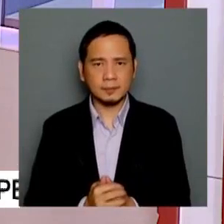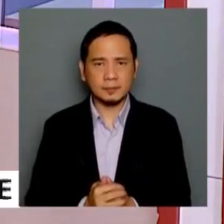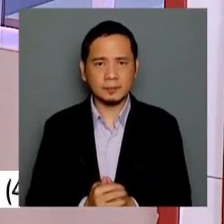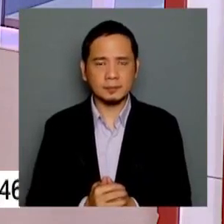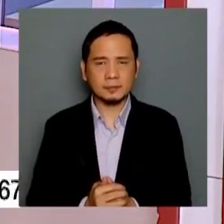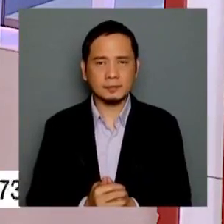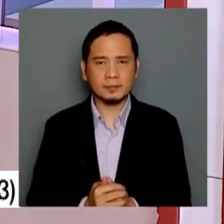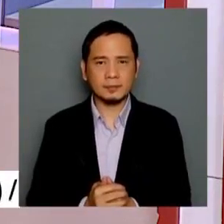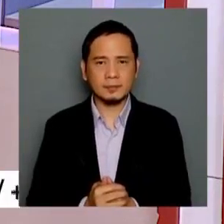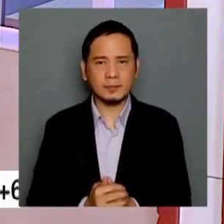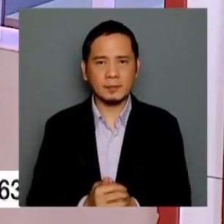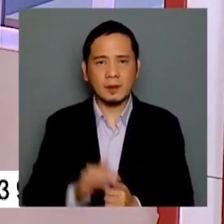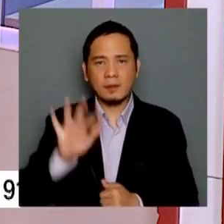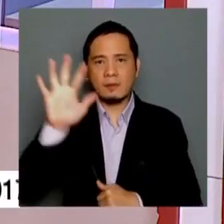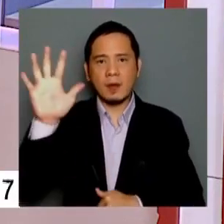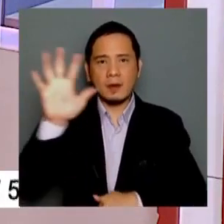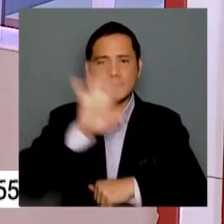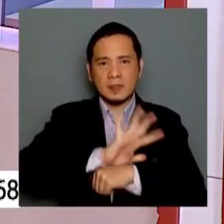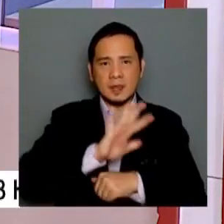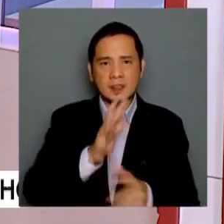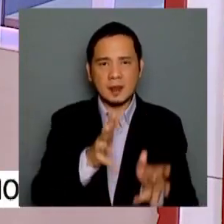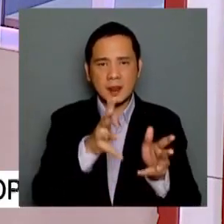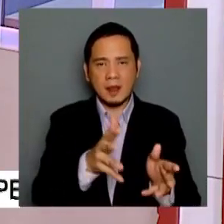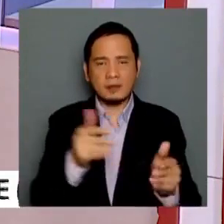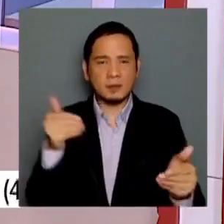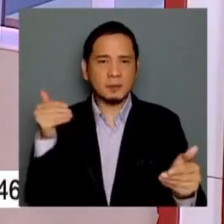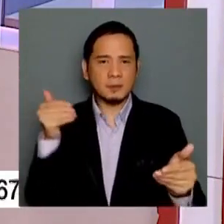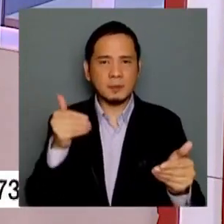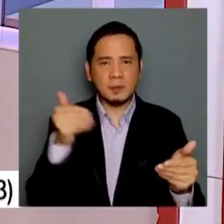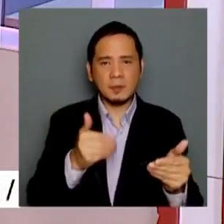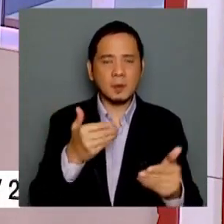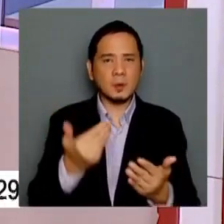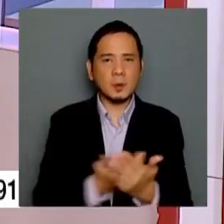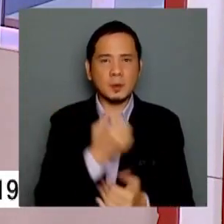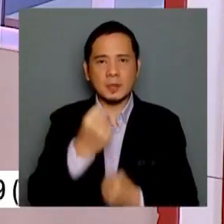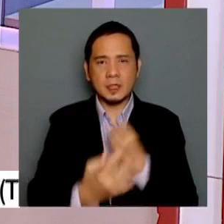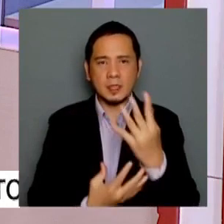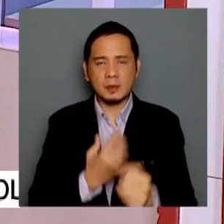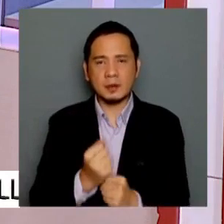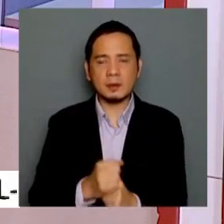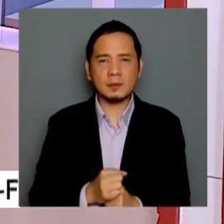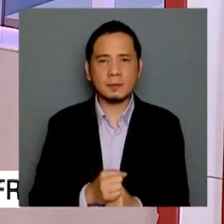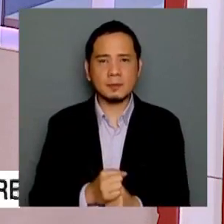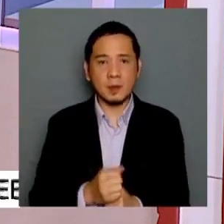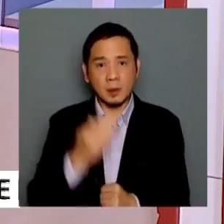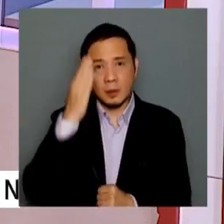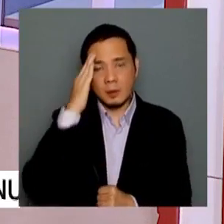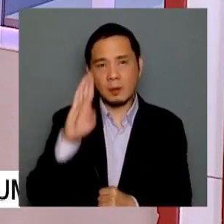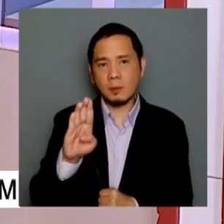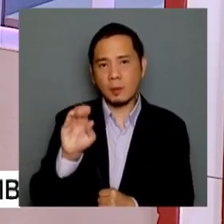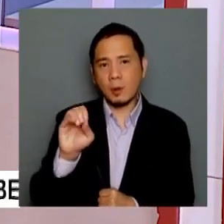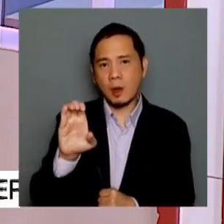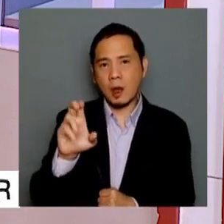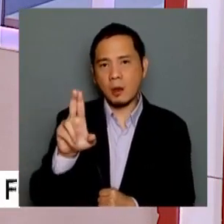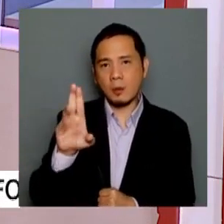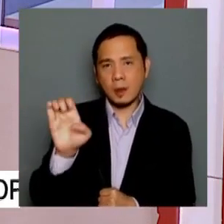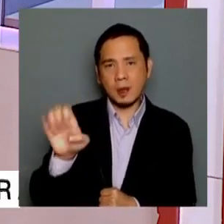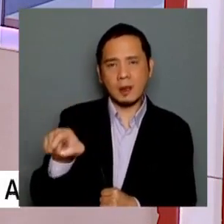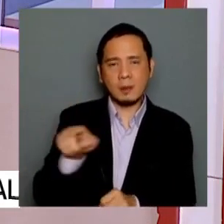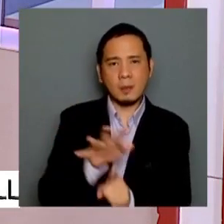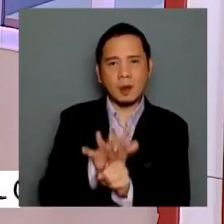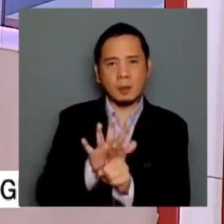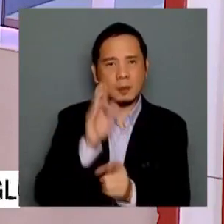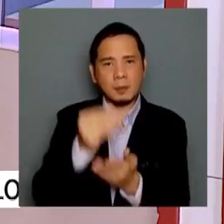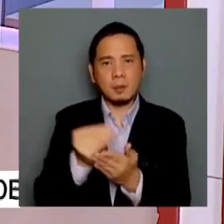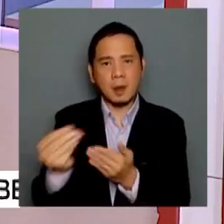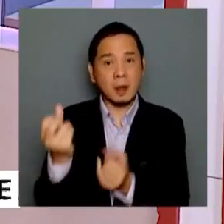With just 5 days to go before the new year, Filipinos are expected to troop to Bocaue, Bulacan, known as the fireworks capital of the Philippines. Authorities now